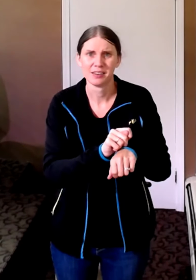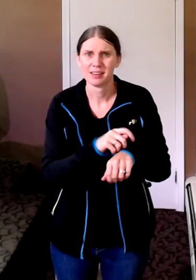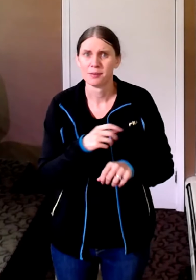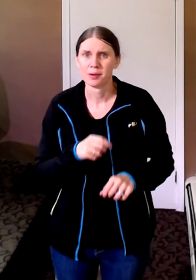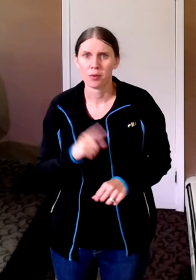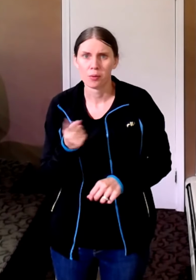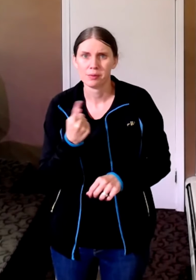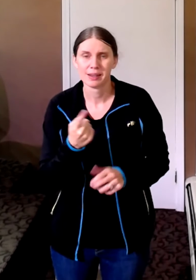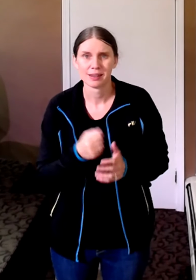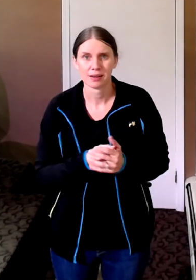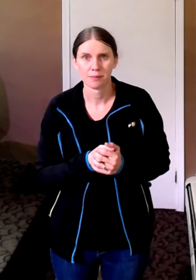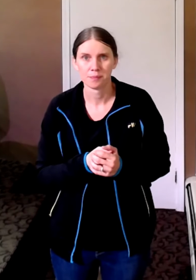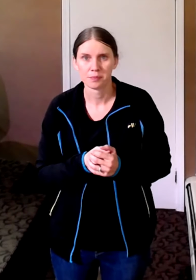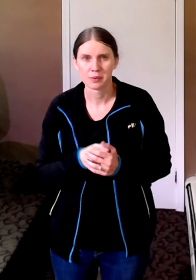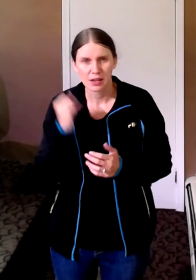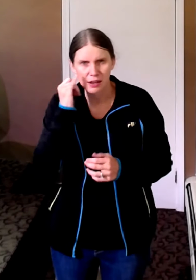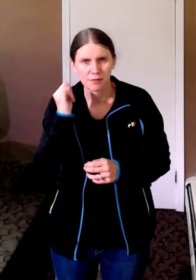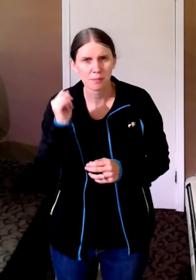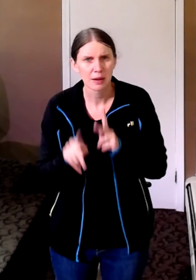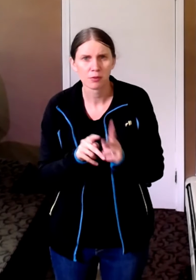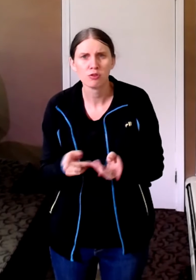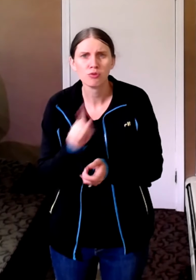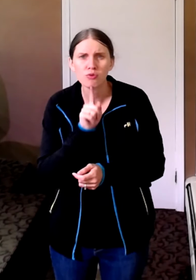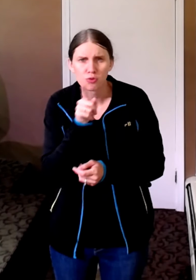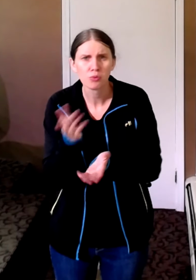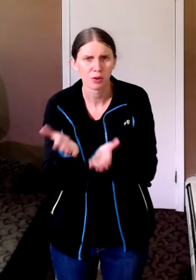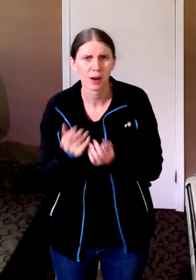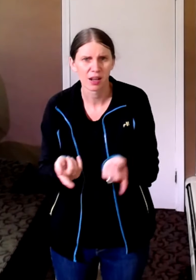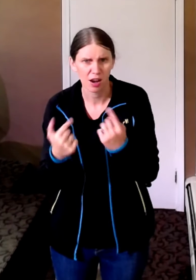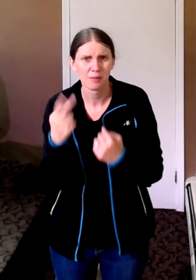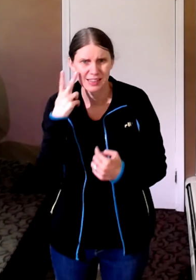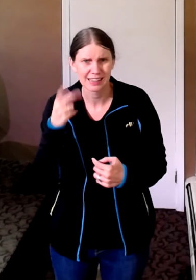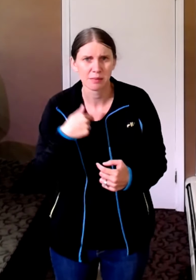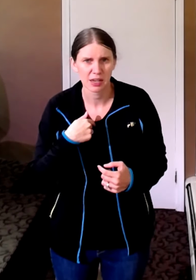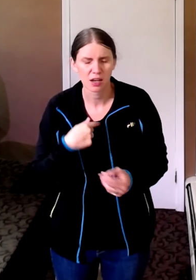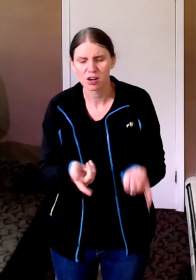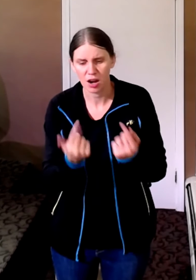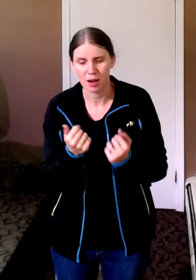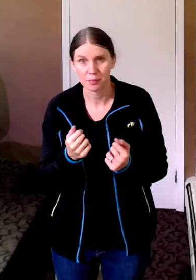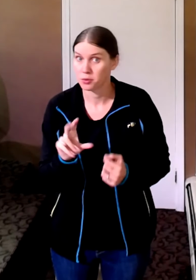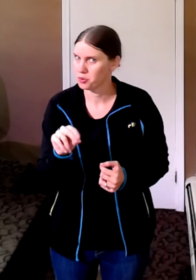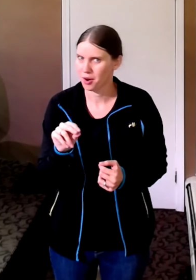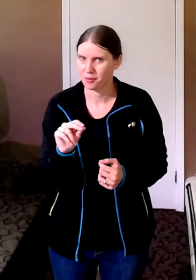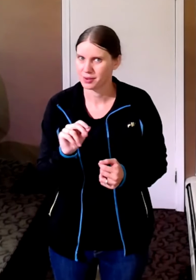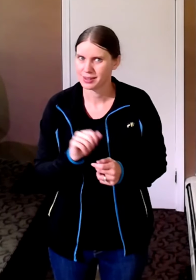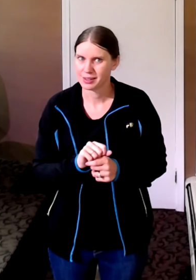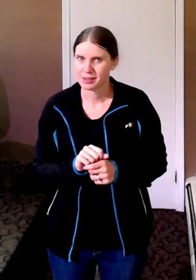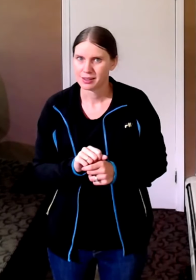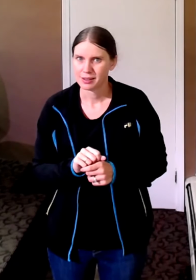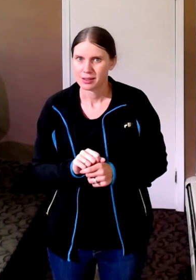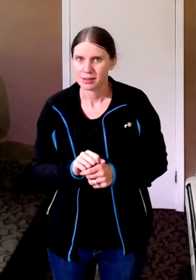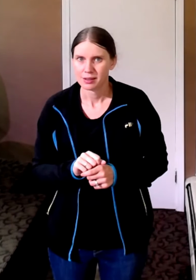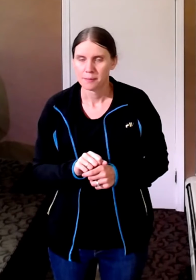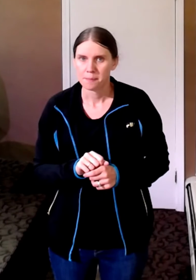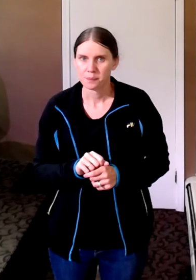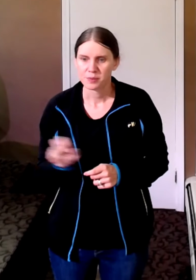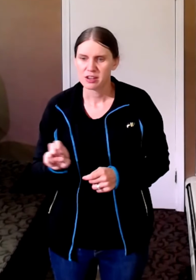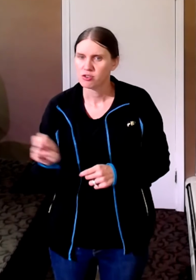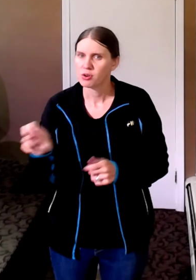out. And if anybody really wants to see me, they can come. And the way he got into the innermost parts of